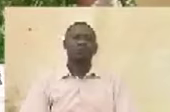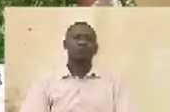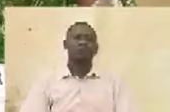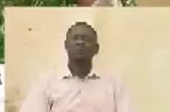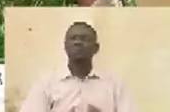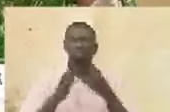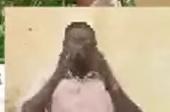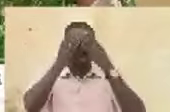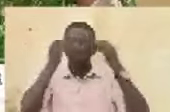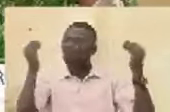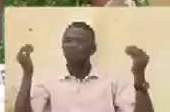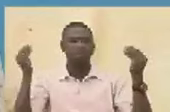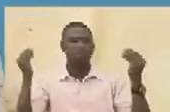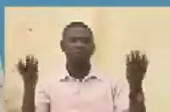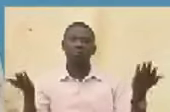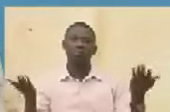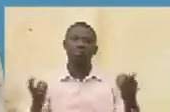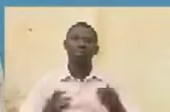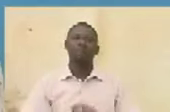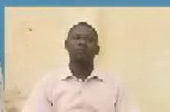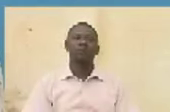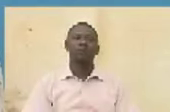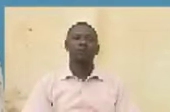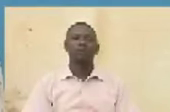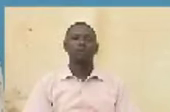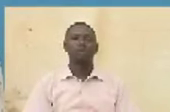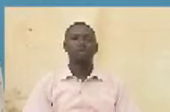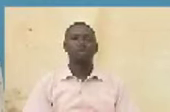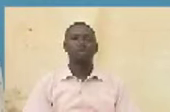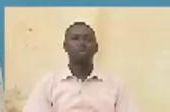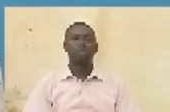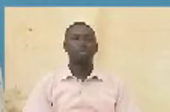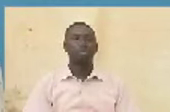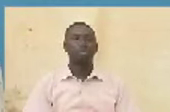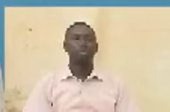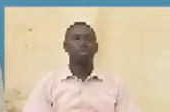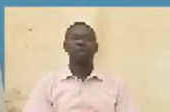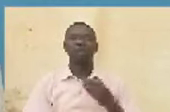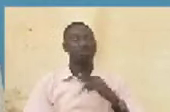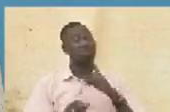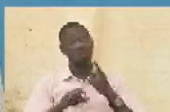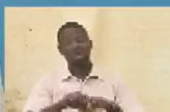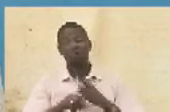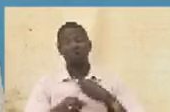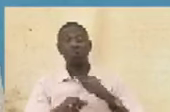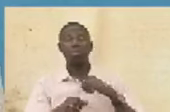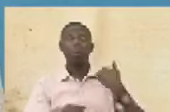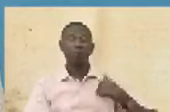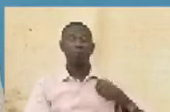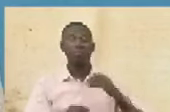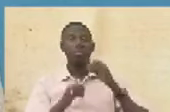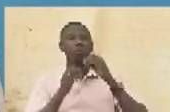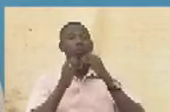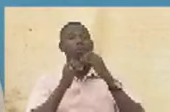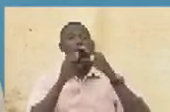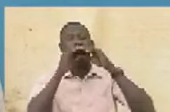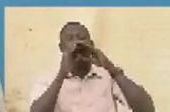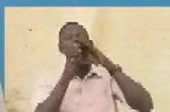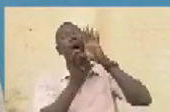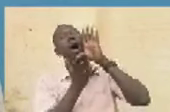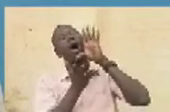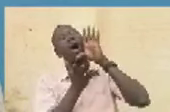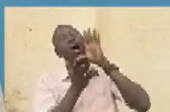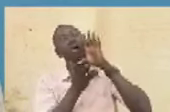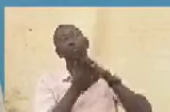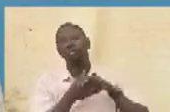one place just like a corpse oda itu yelering That person's mouth will remain open. They